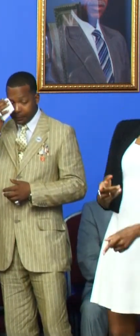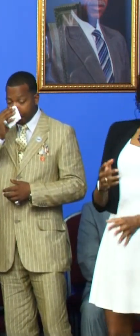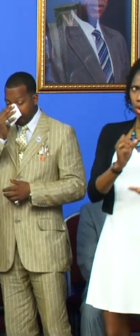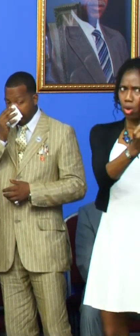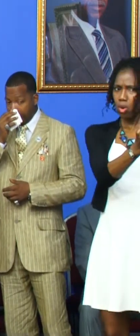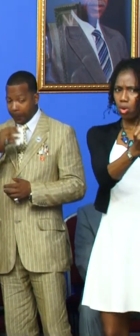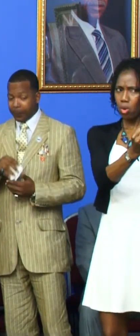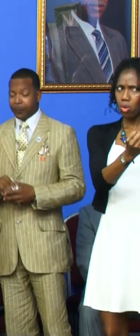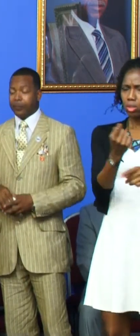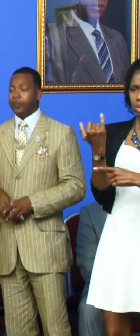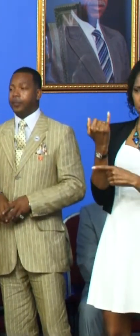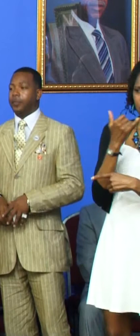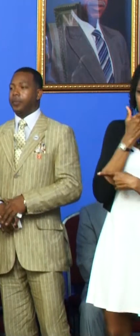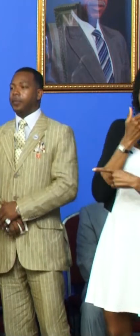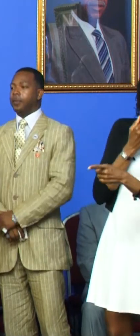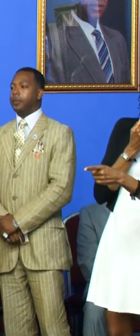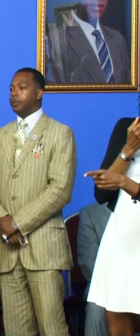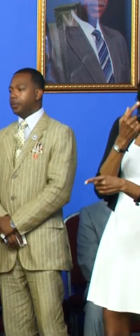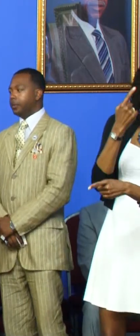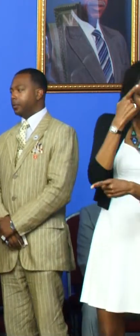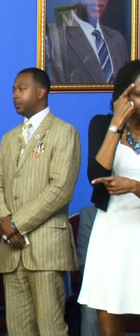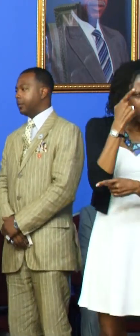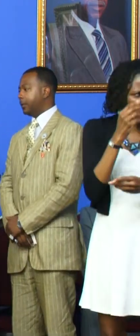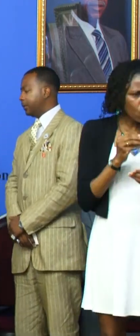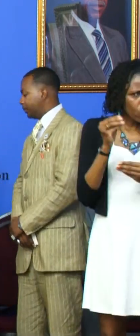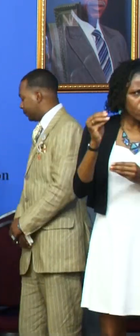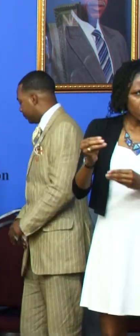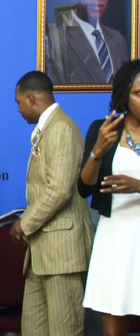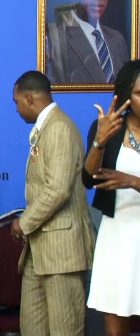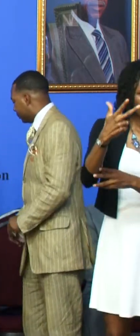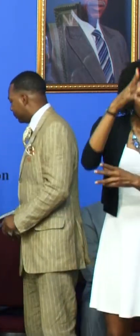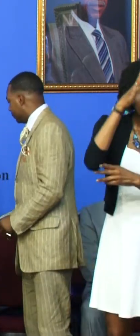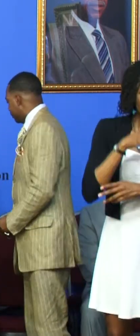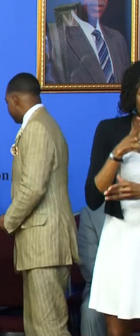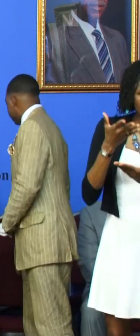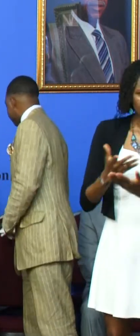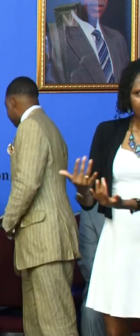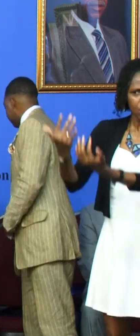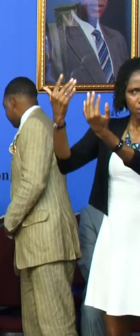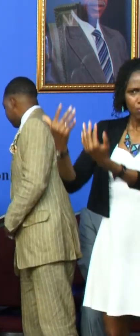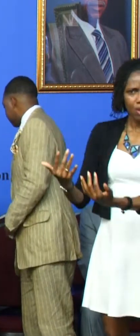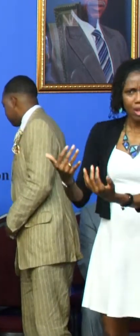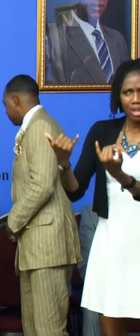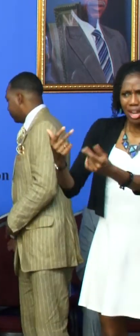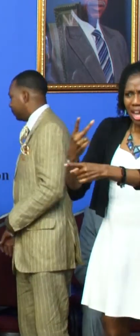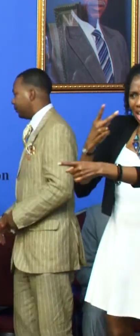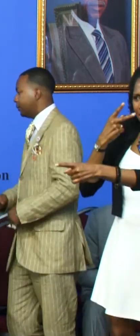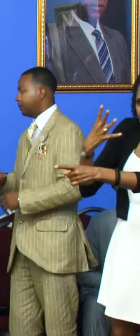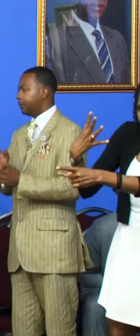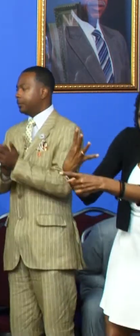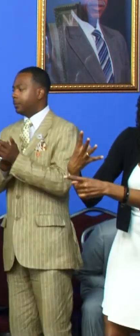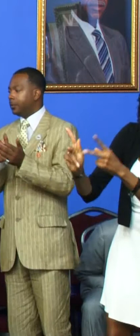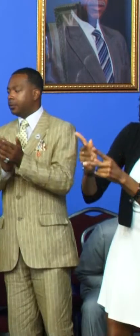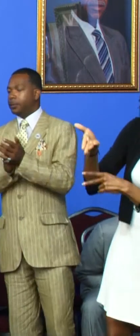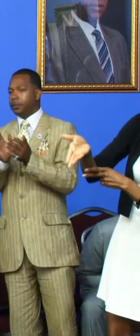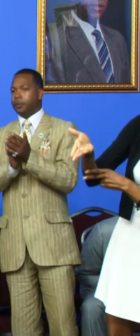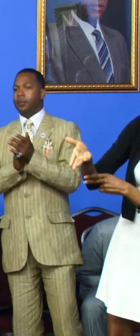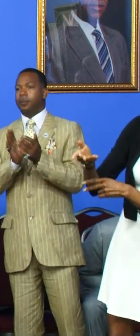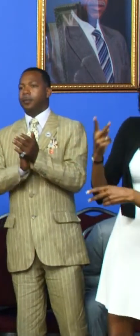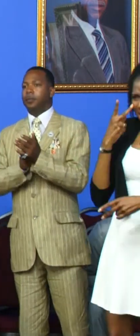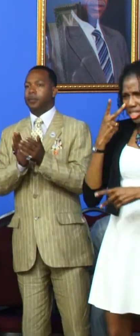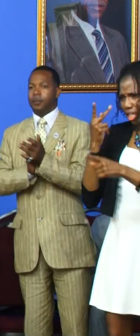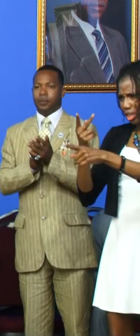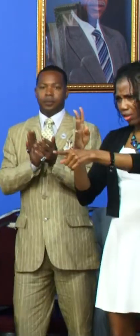wrong. I thought we put three in there. I see a fourth one. And